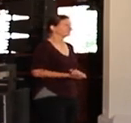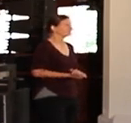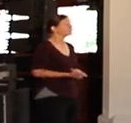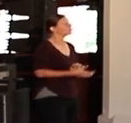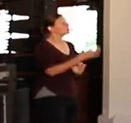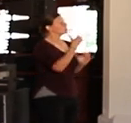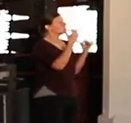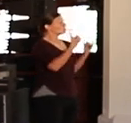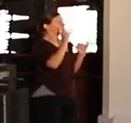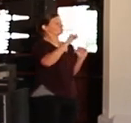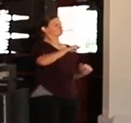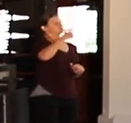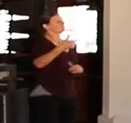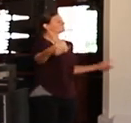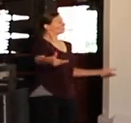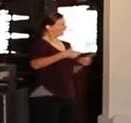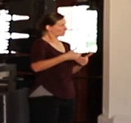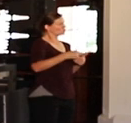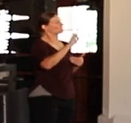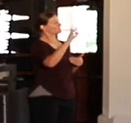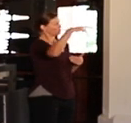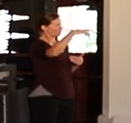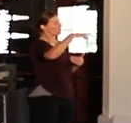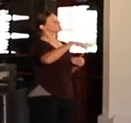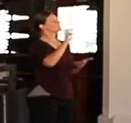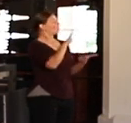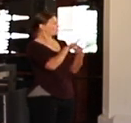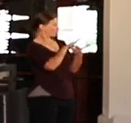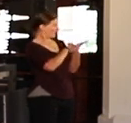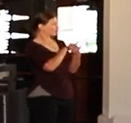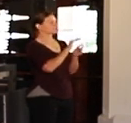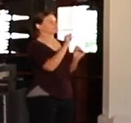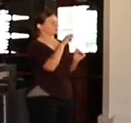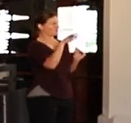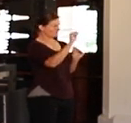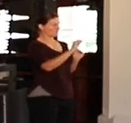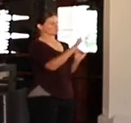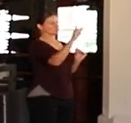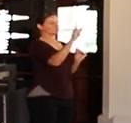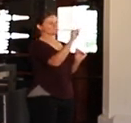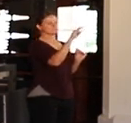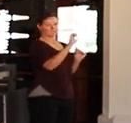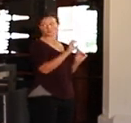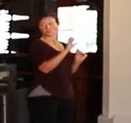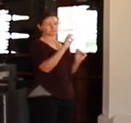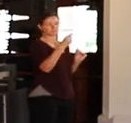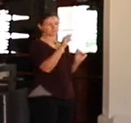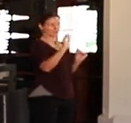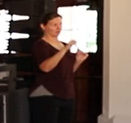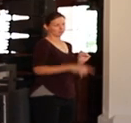And it is now my pleasure to introduce our Vice President of Academic Affairs, Carrie Pinnell. Carrie?